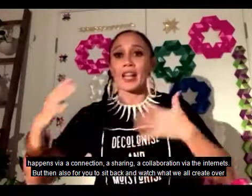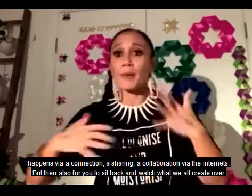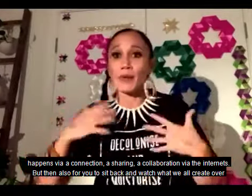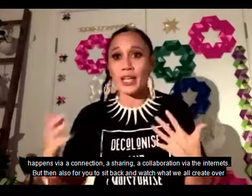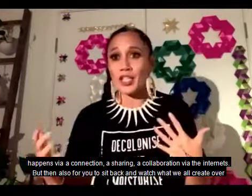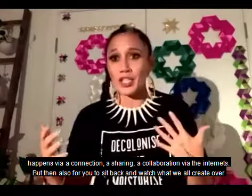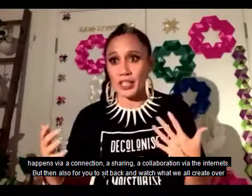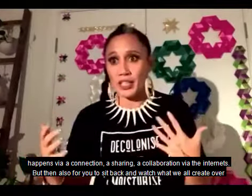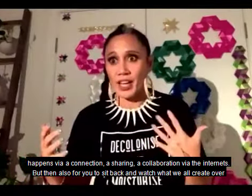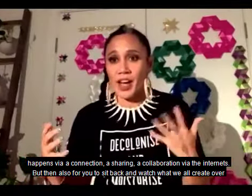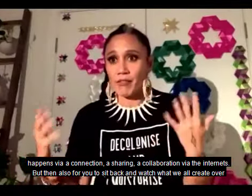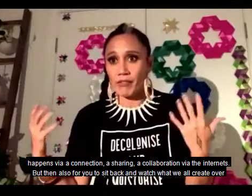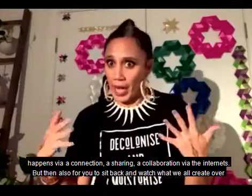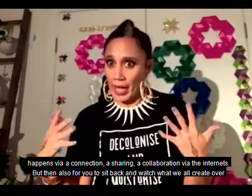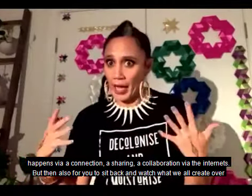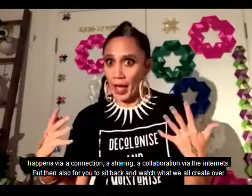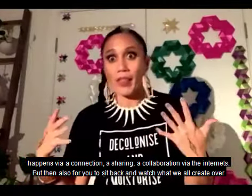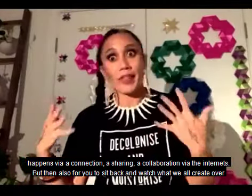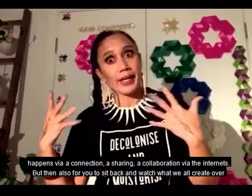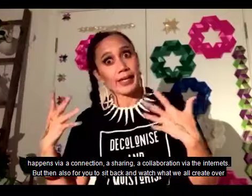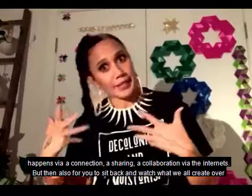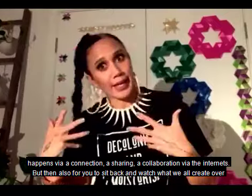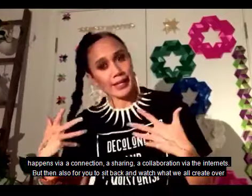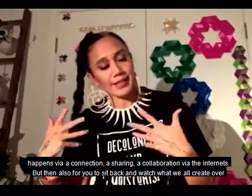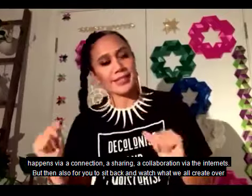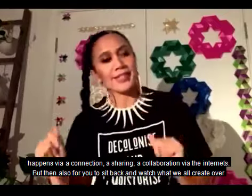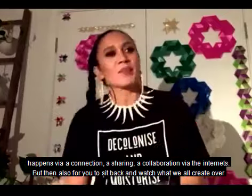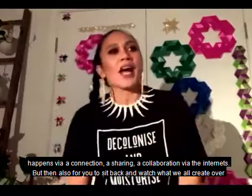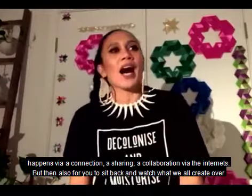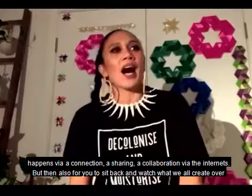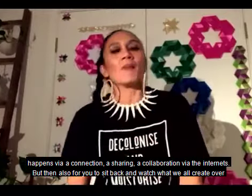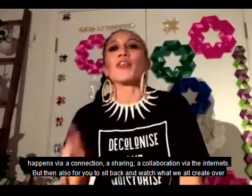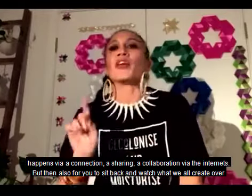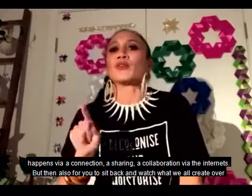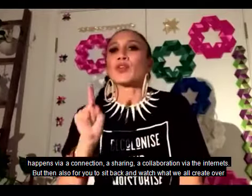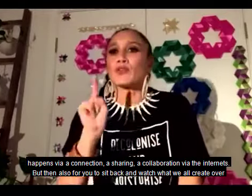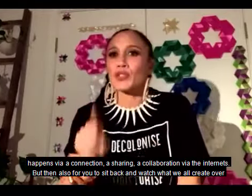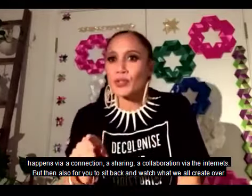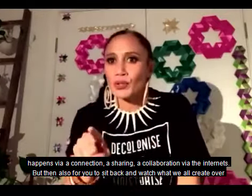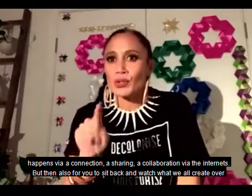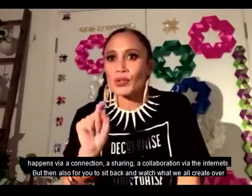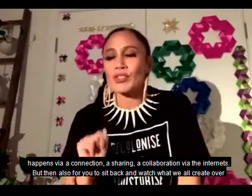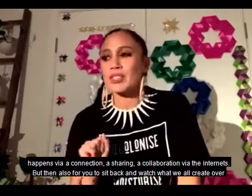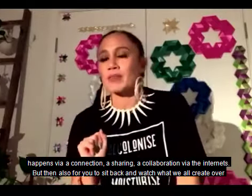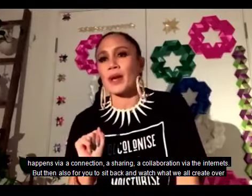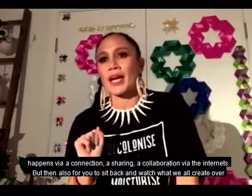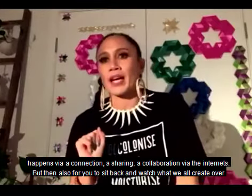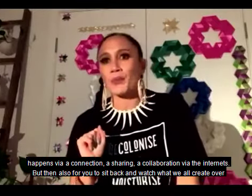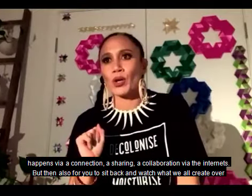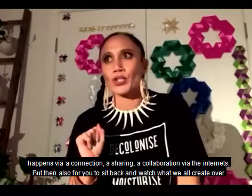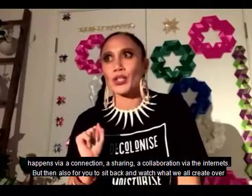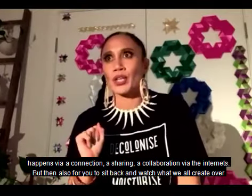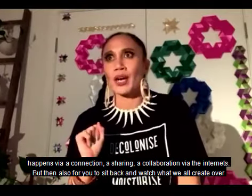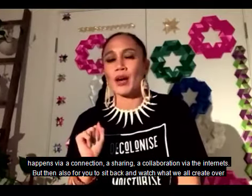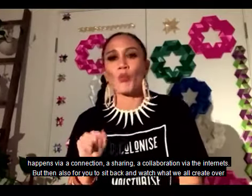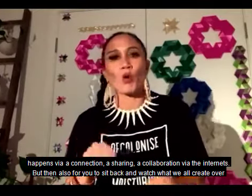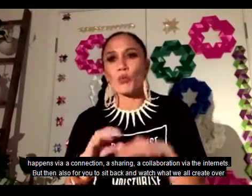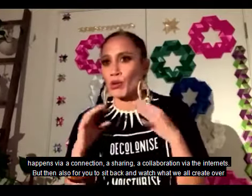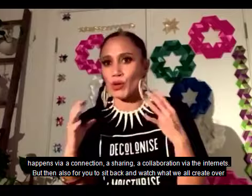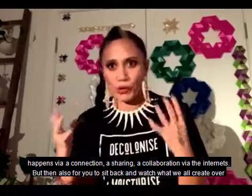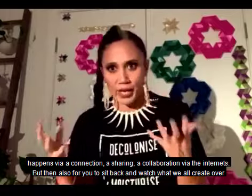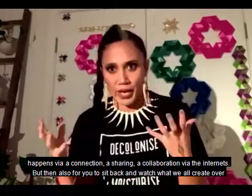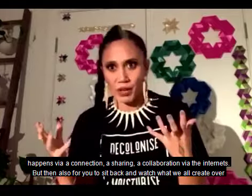a collaboration via the internets, but then also for you to sit back and watch